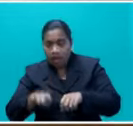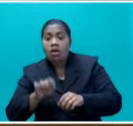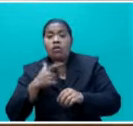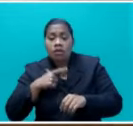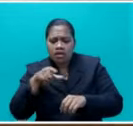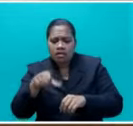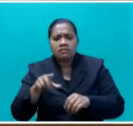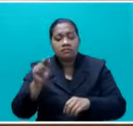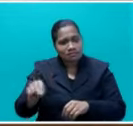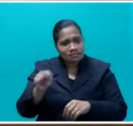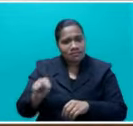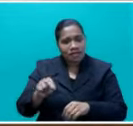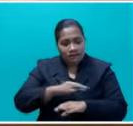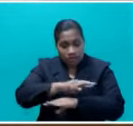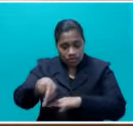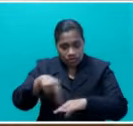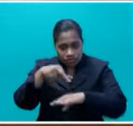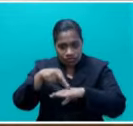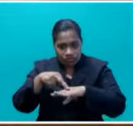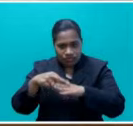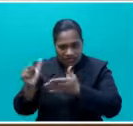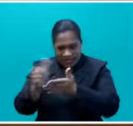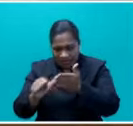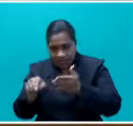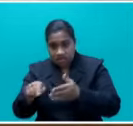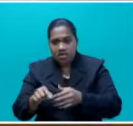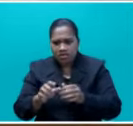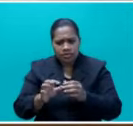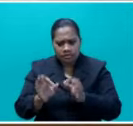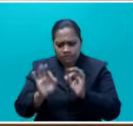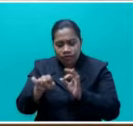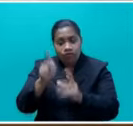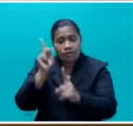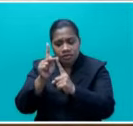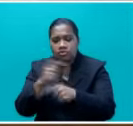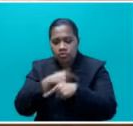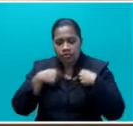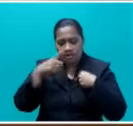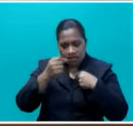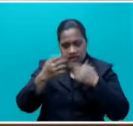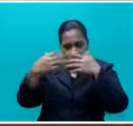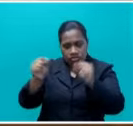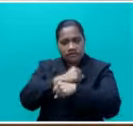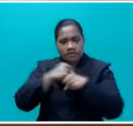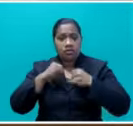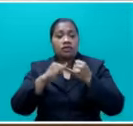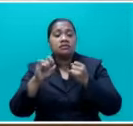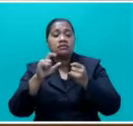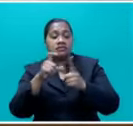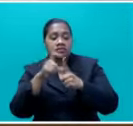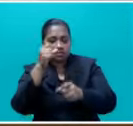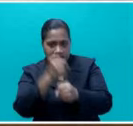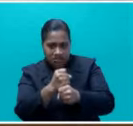regional architecture that is fit for purpose, so that we are able to achieve our sustainable development goals. I am